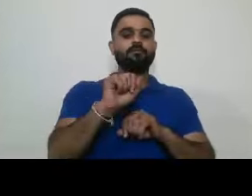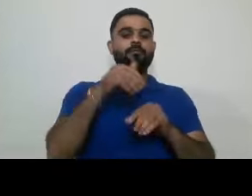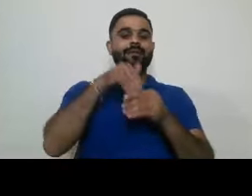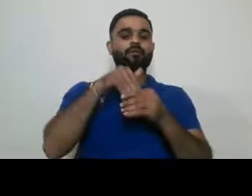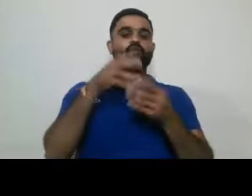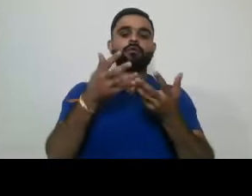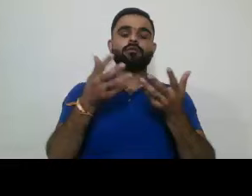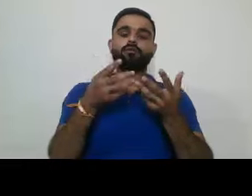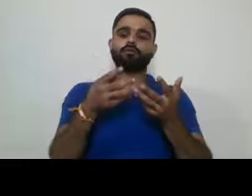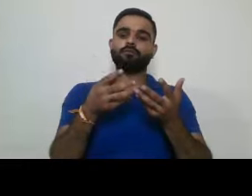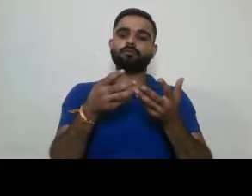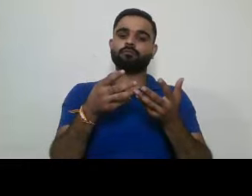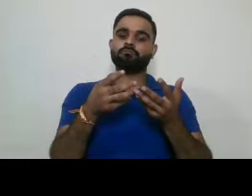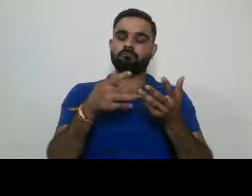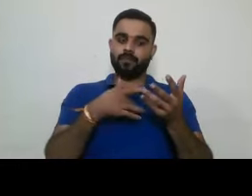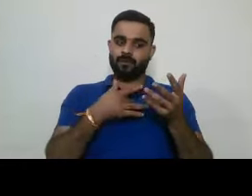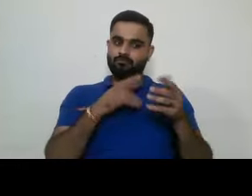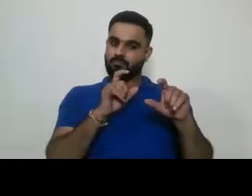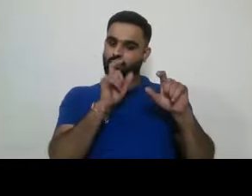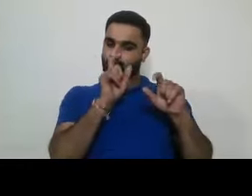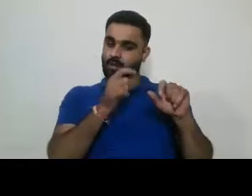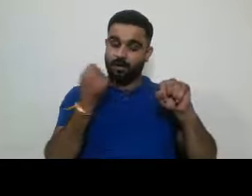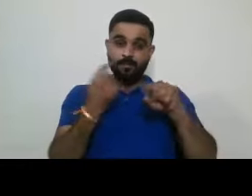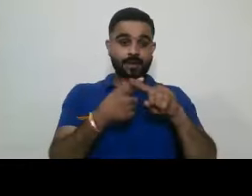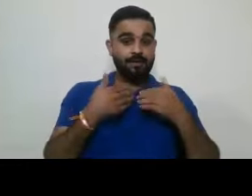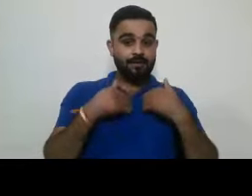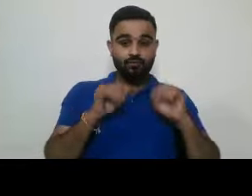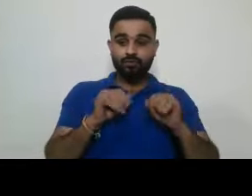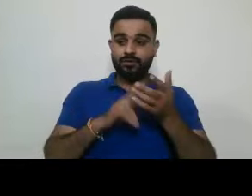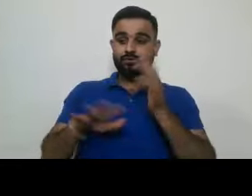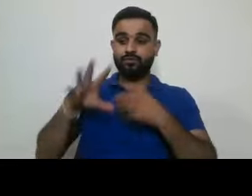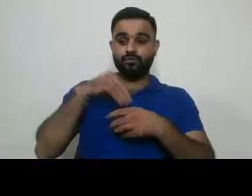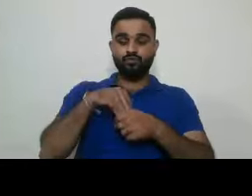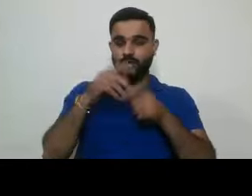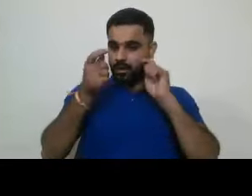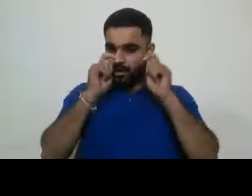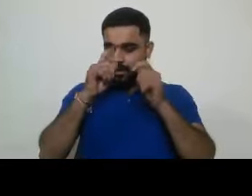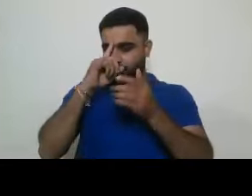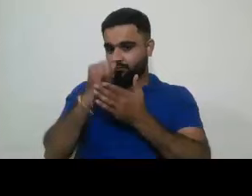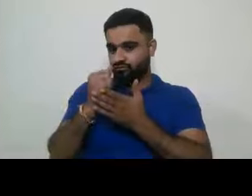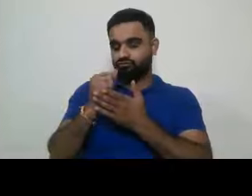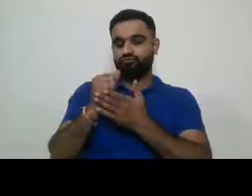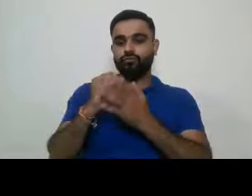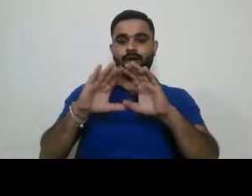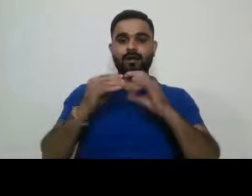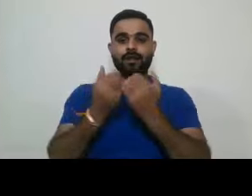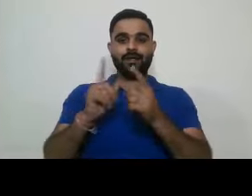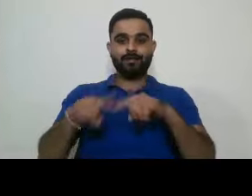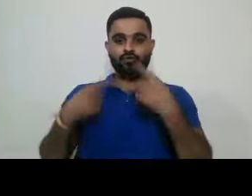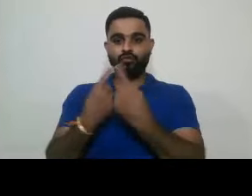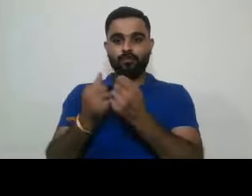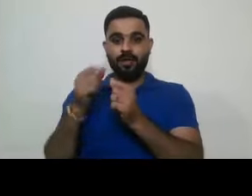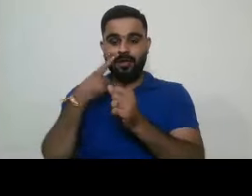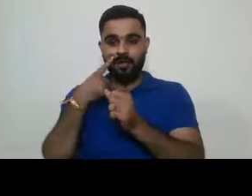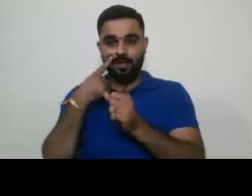whatever suits is the one that you need to choose. And the teacher's role is still the decisive power in the classroom, despite AI. AI